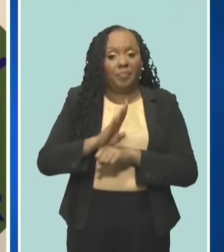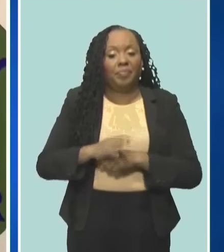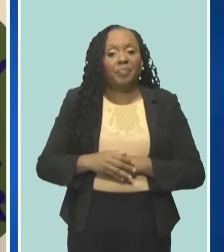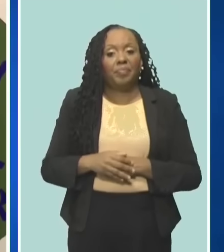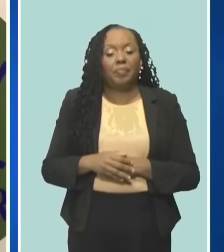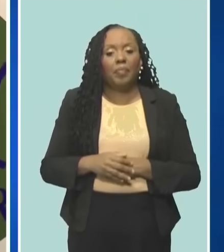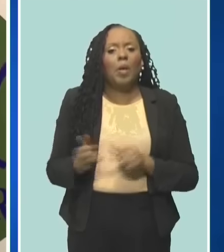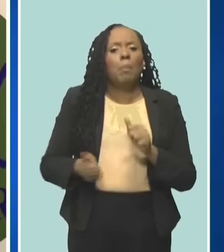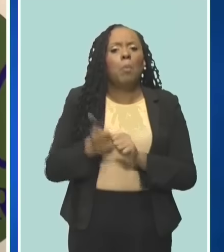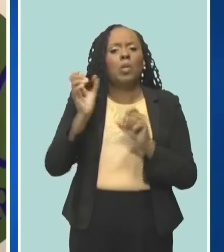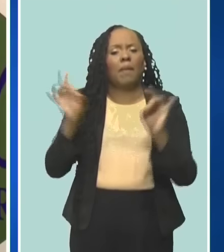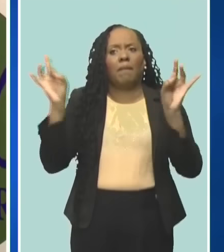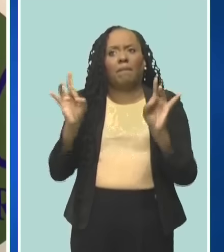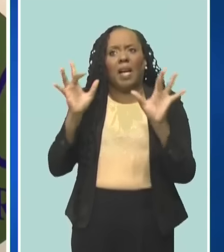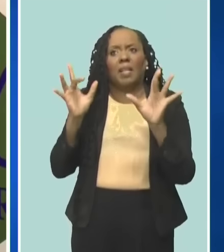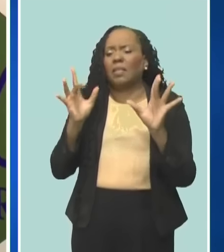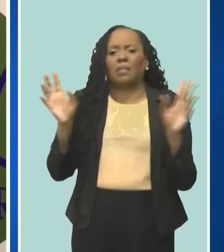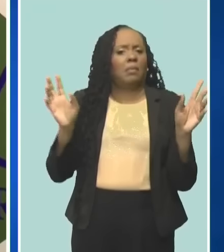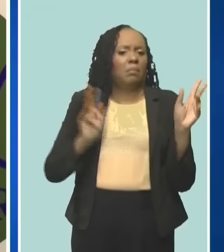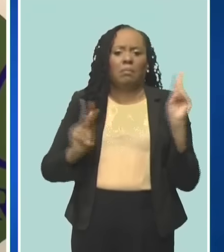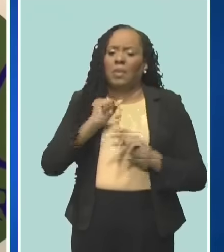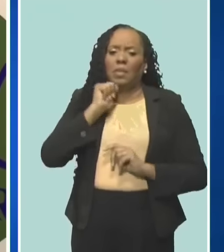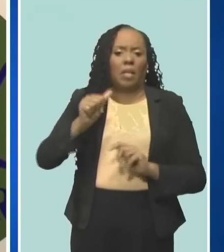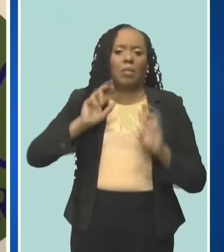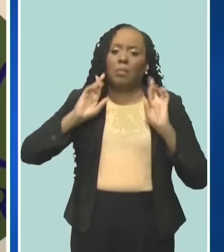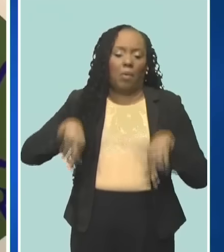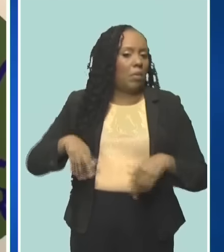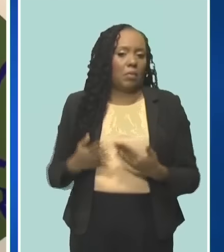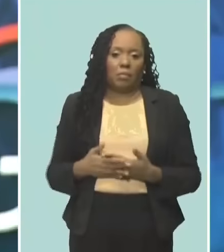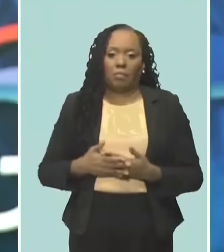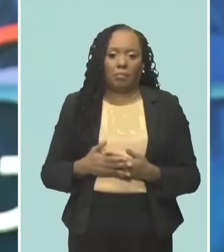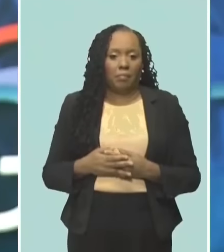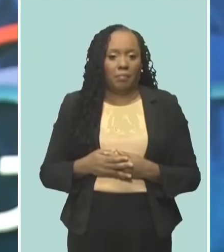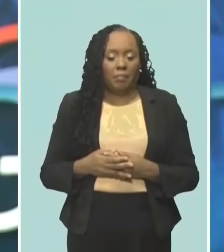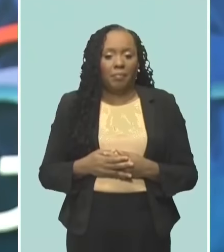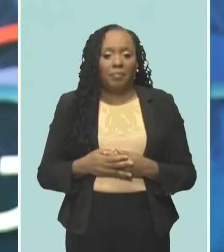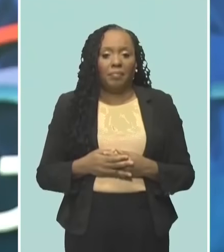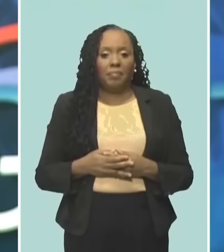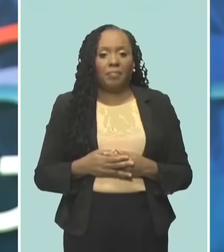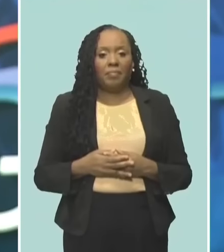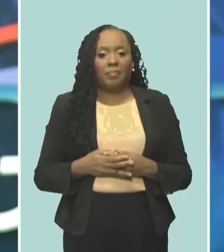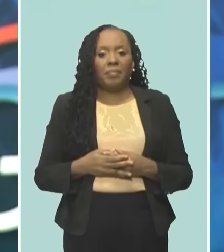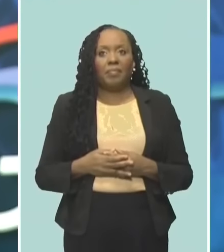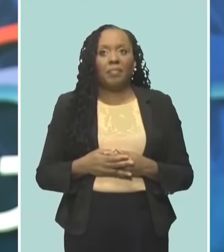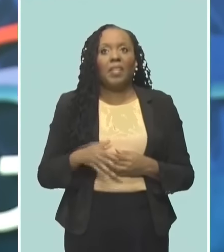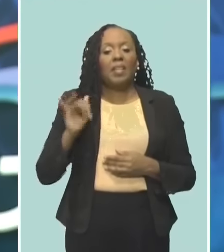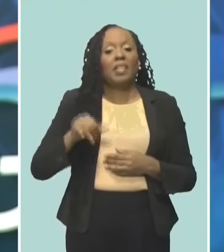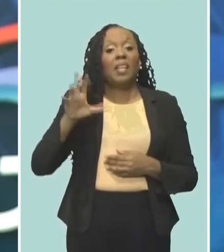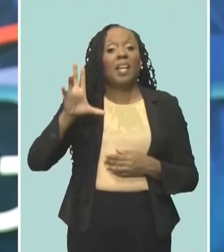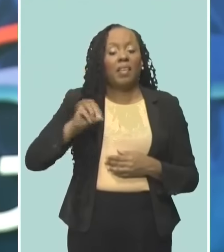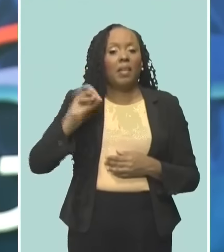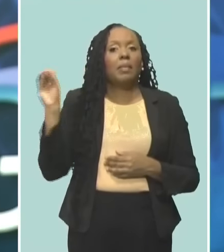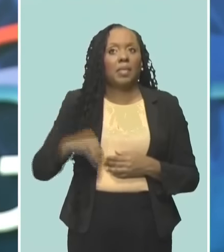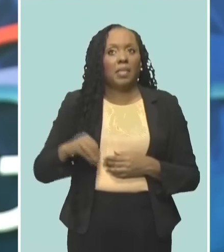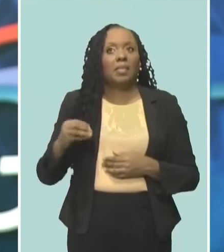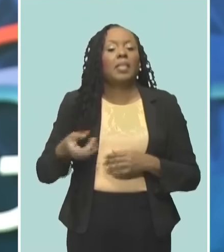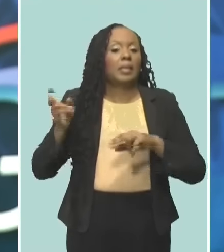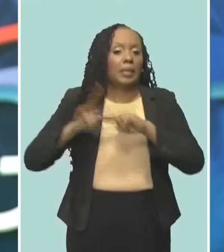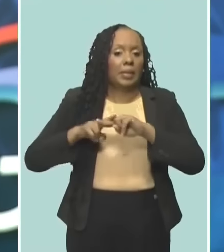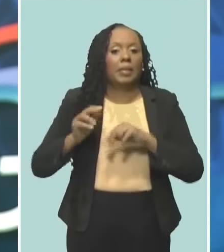of this violence goes unreported and unaddressed. That spike is actually 30%.